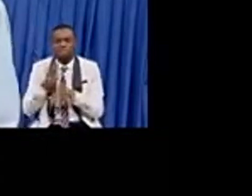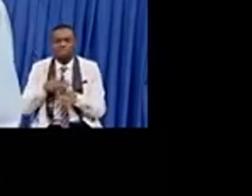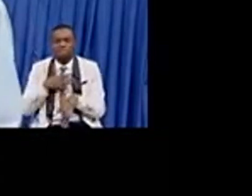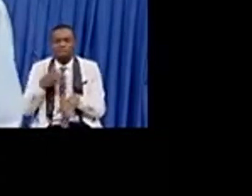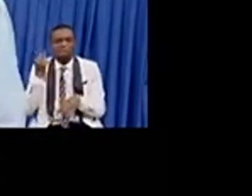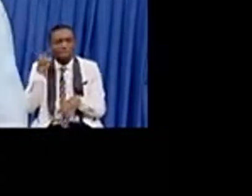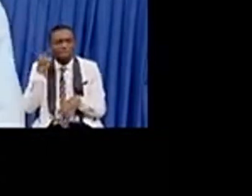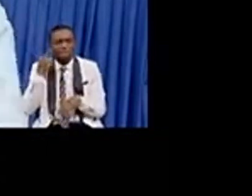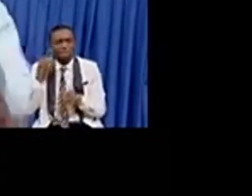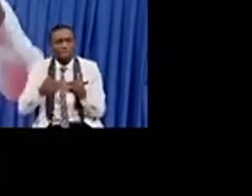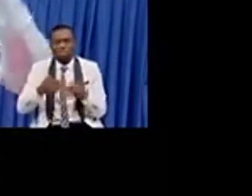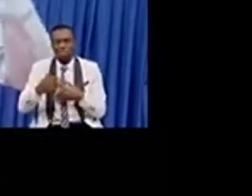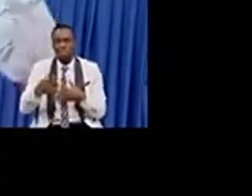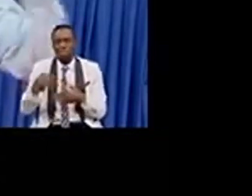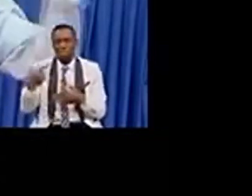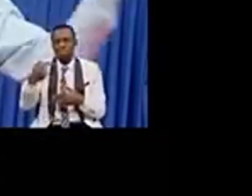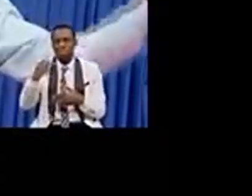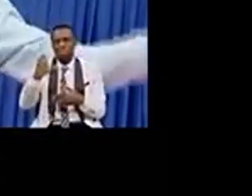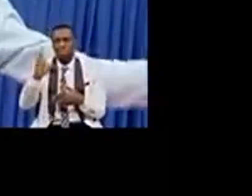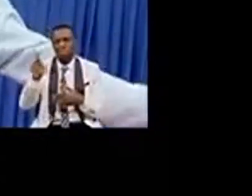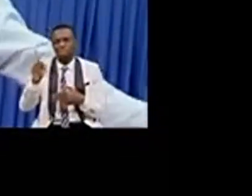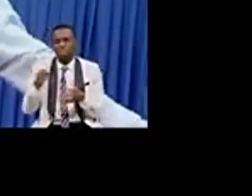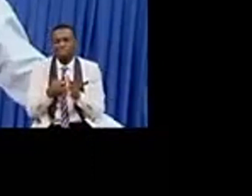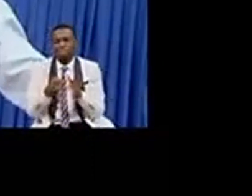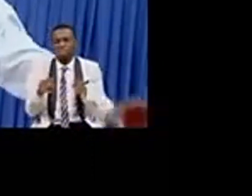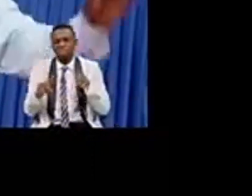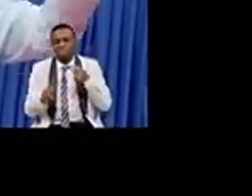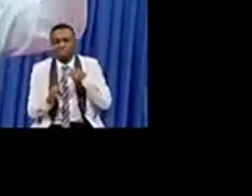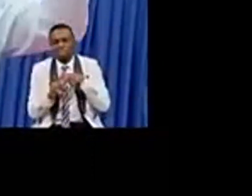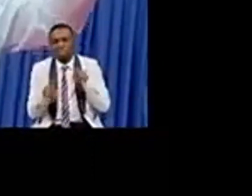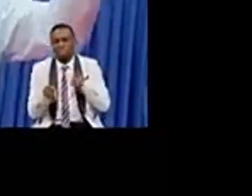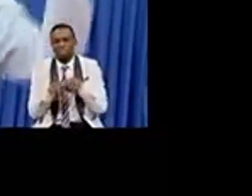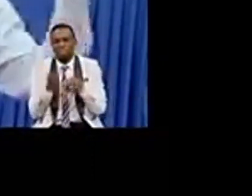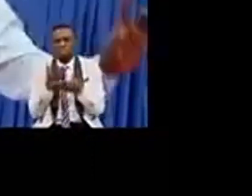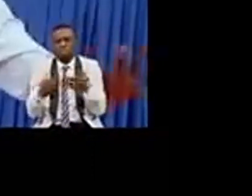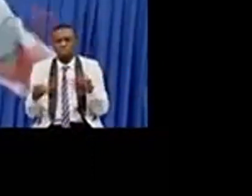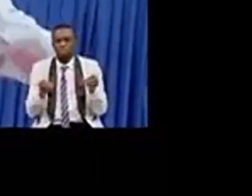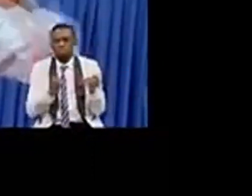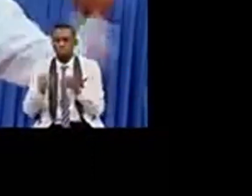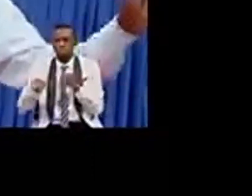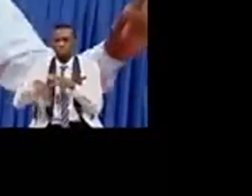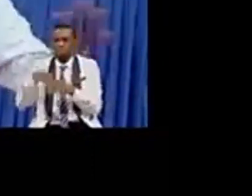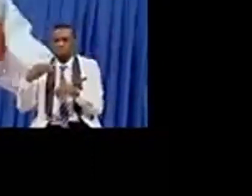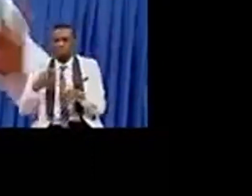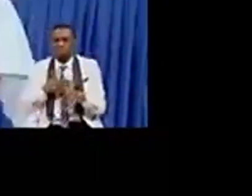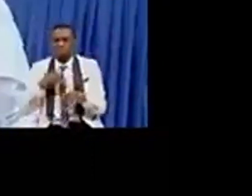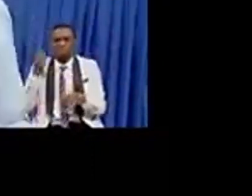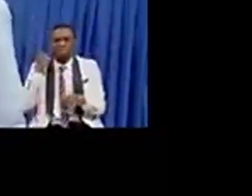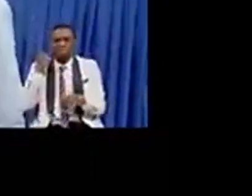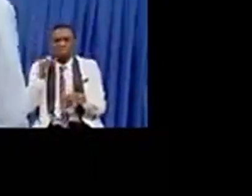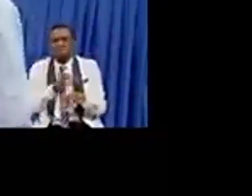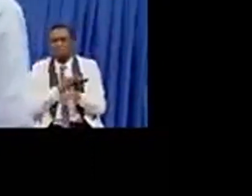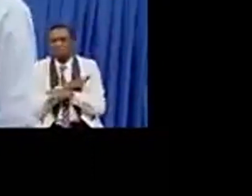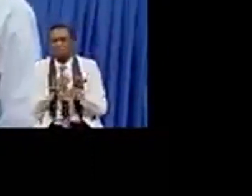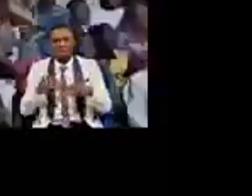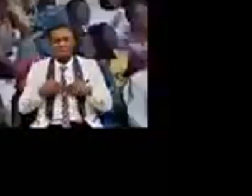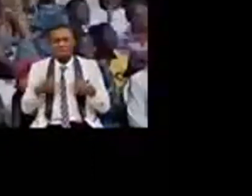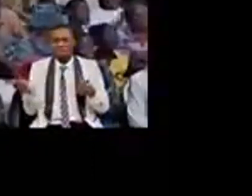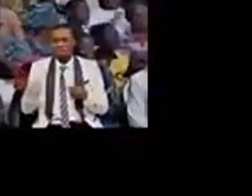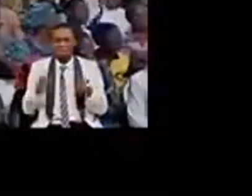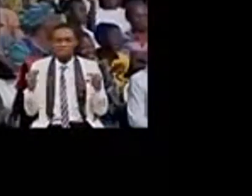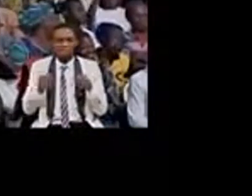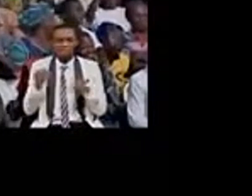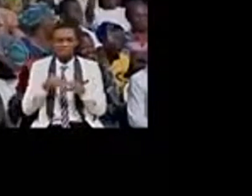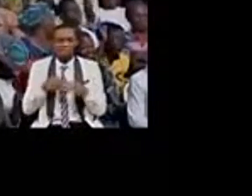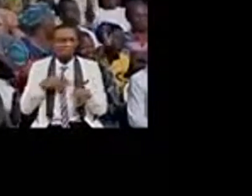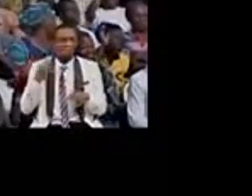GCK prayer, it's like something just moved out of my ear. Then from that day to today, I did not receive any prayer. I'm free. Church, praise the